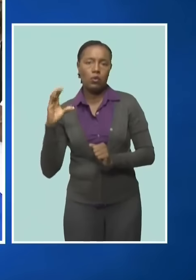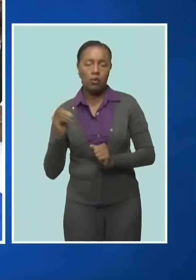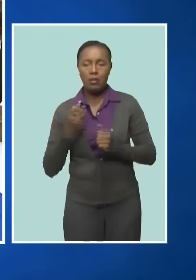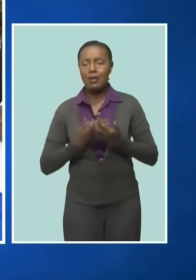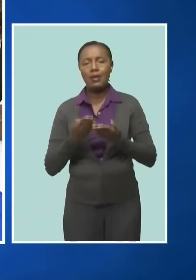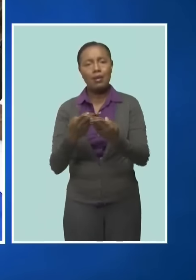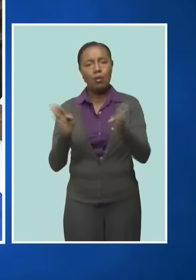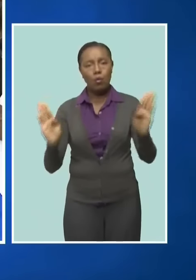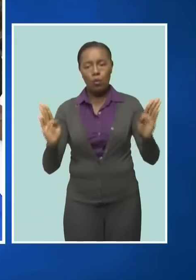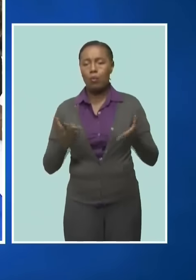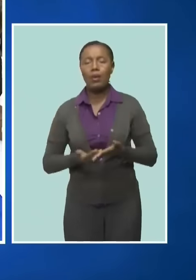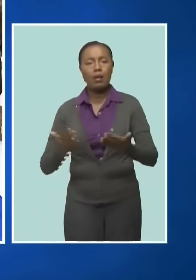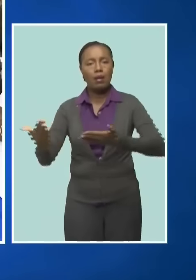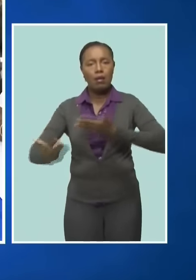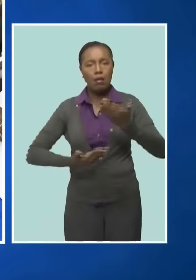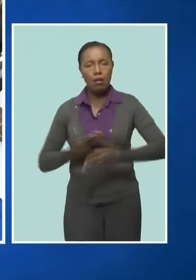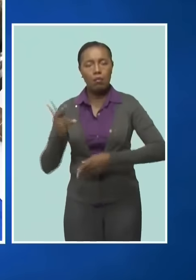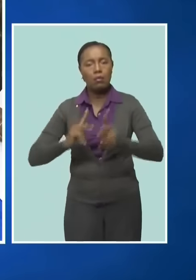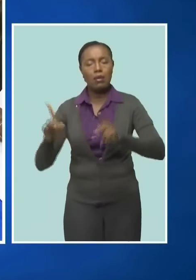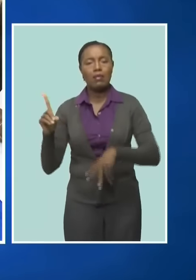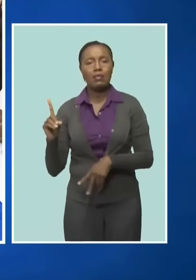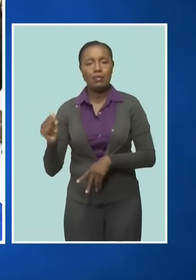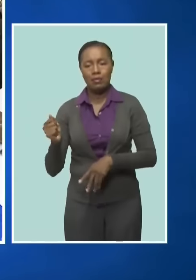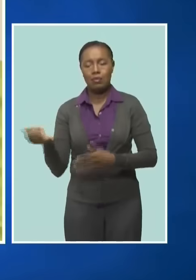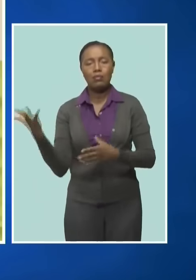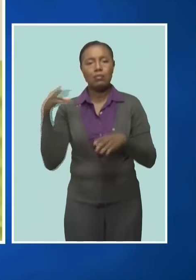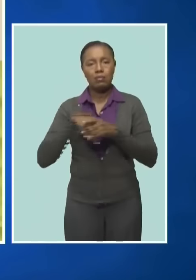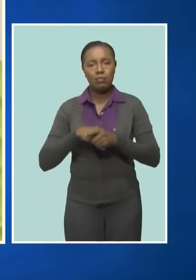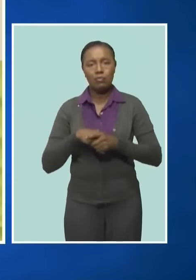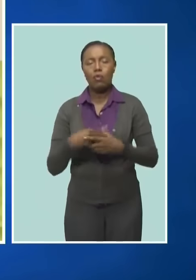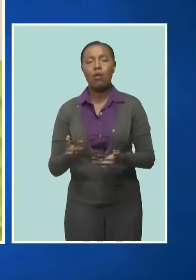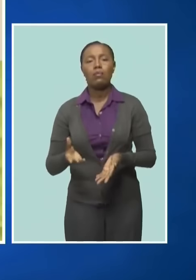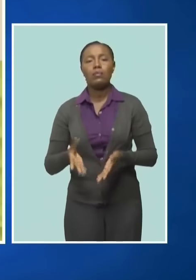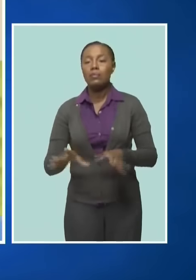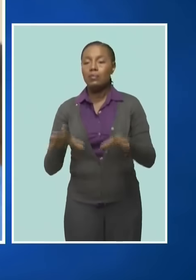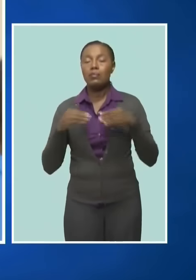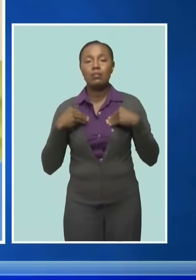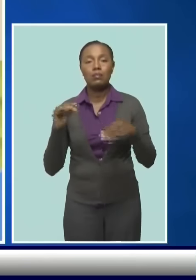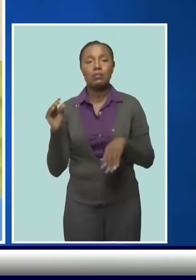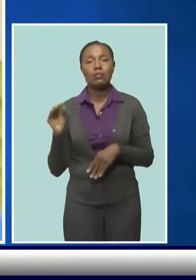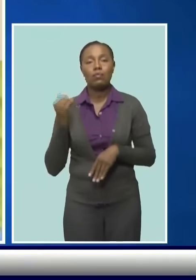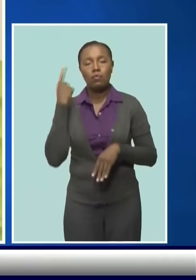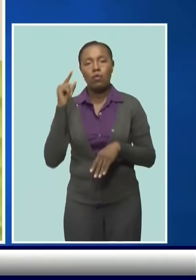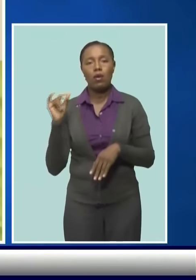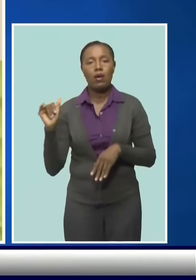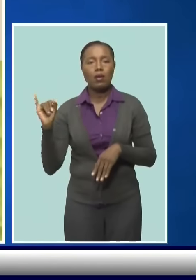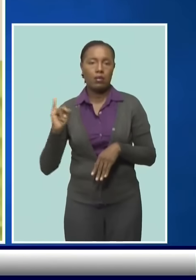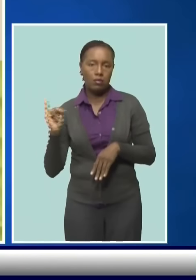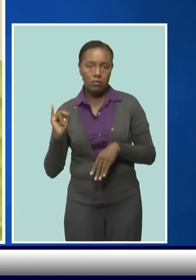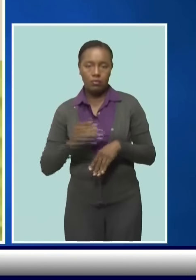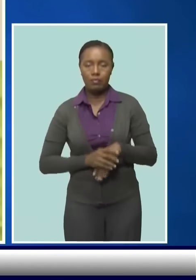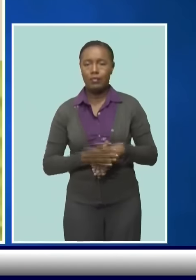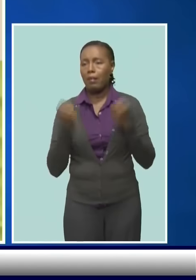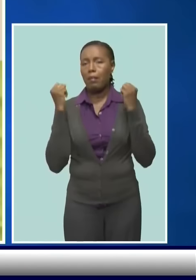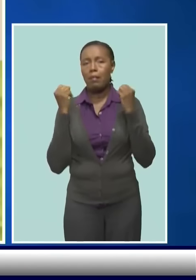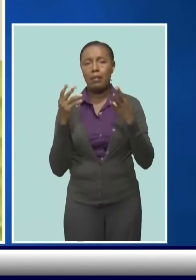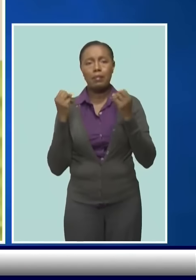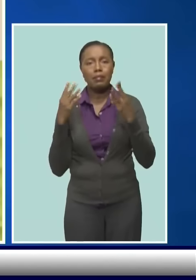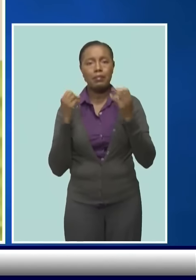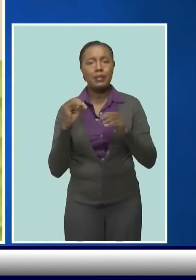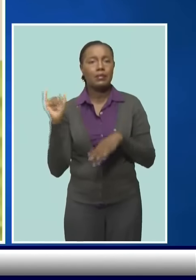their doors to members of the disabled community. The problem we're trying to beat back is that many